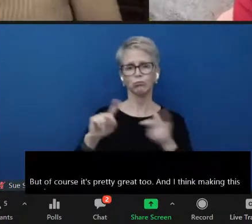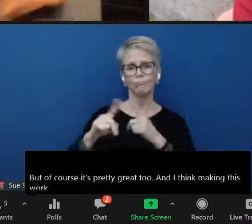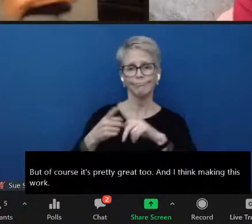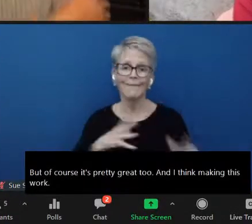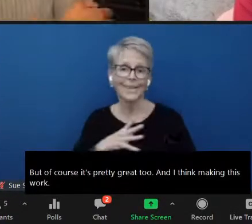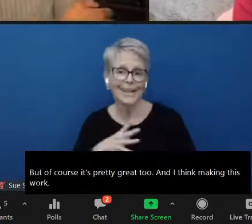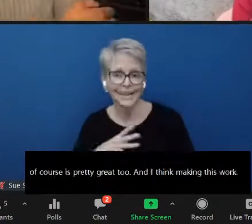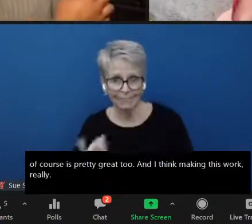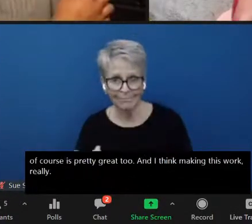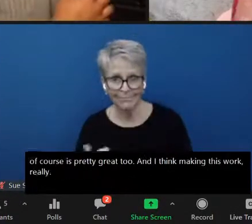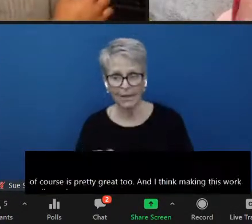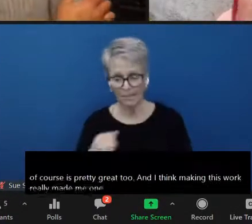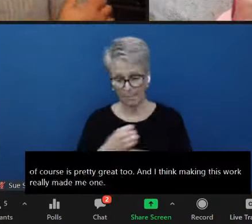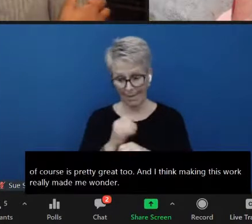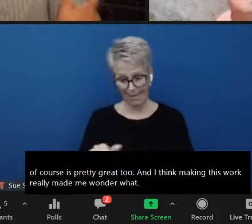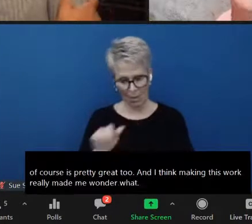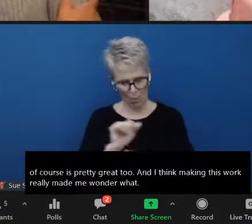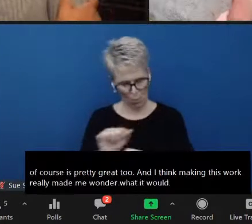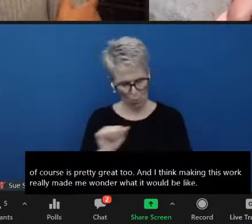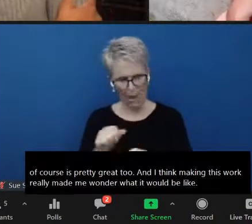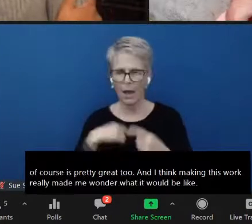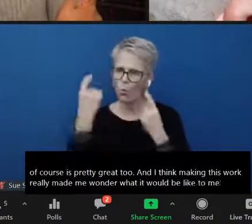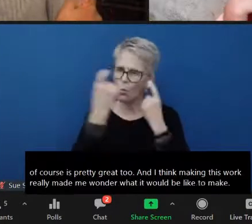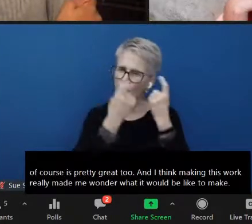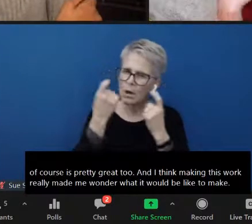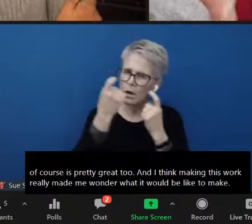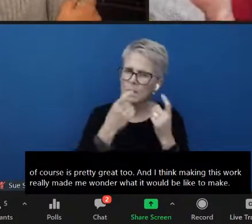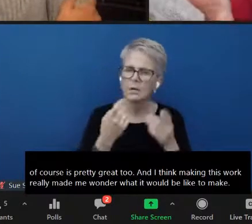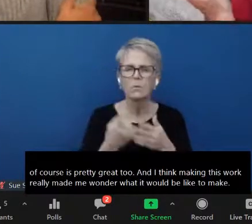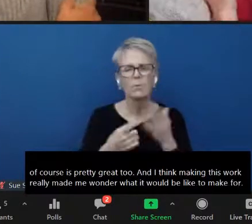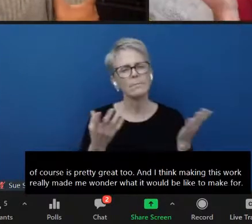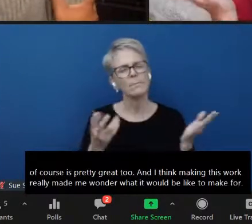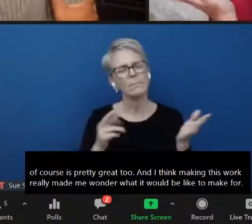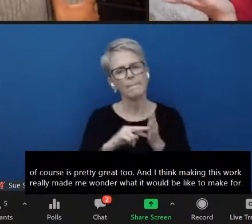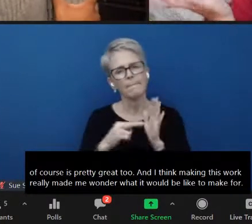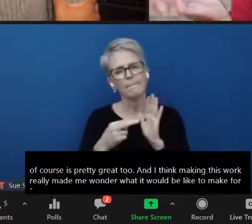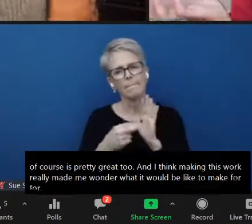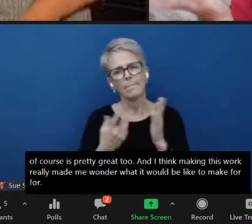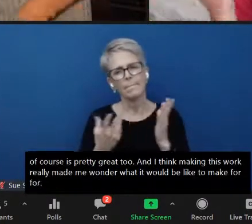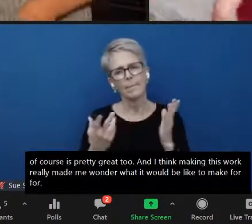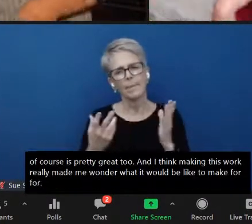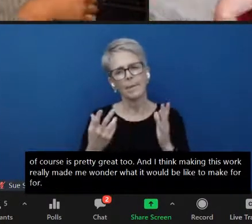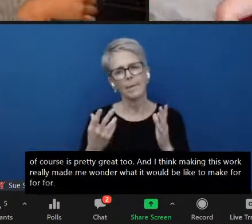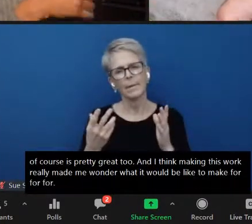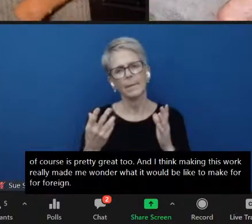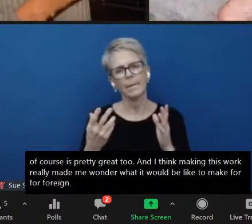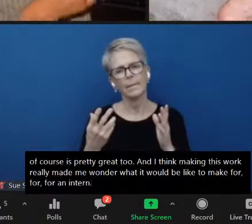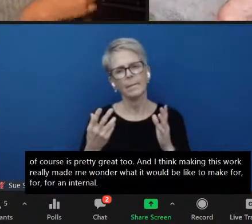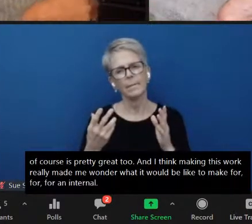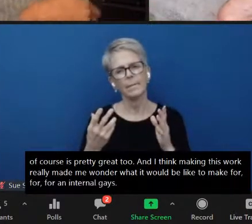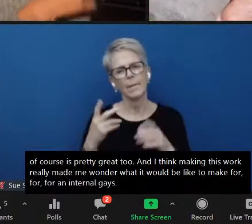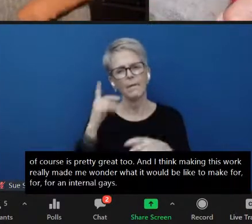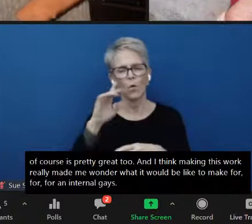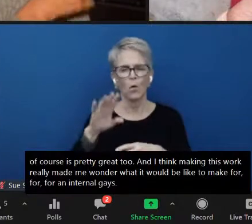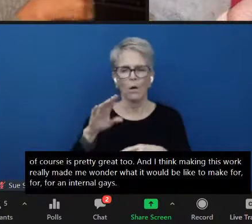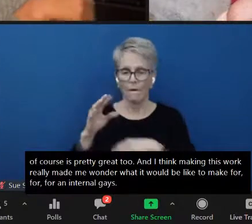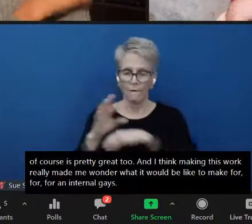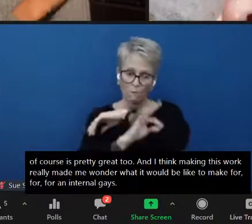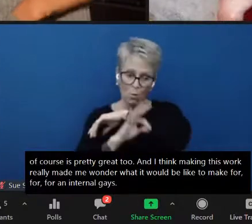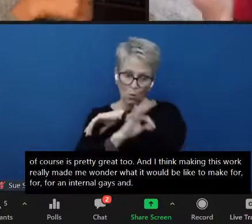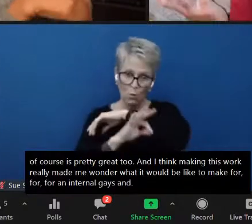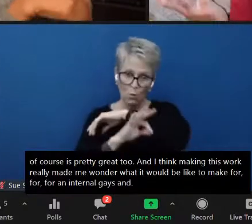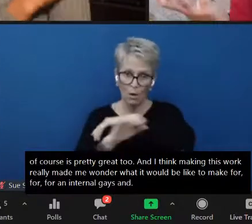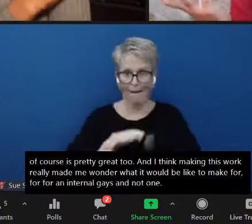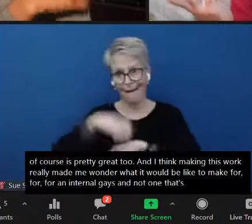work really made me wonder what it would be like to make porn for an internal gaze,